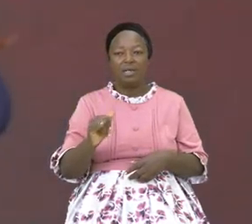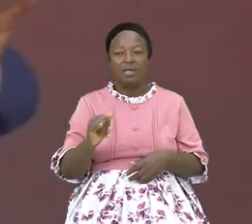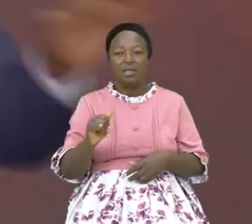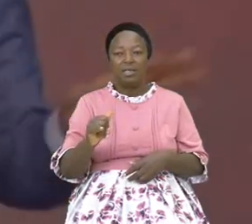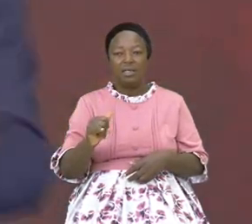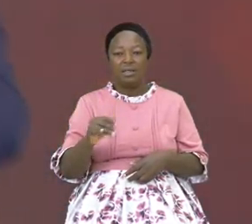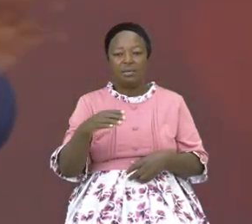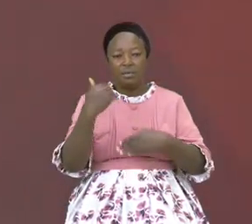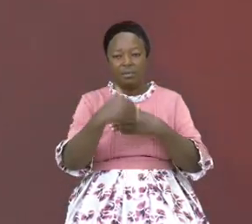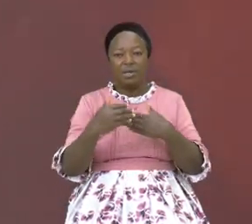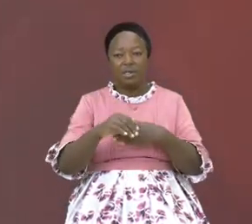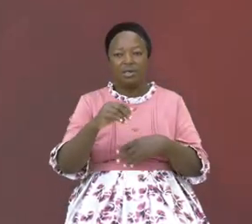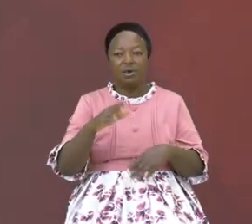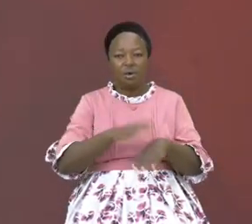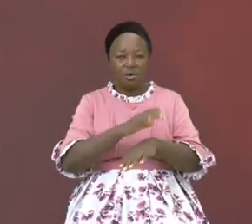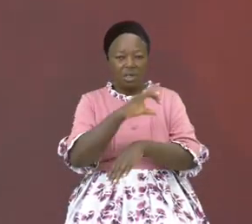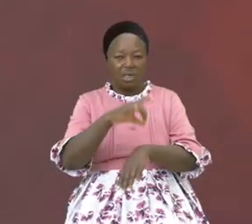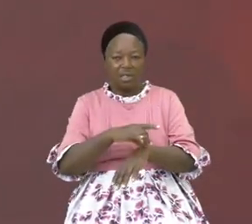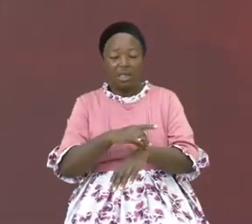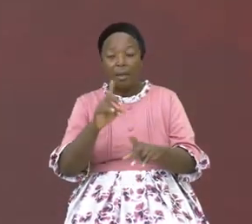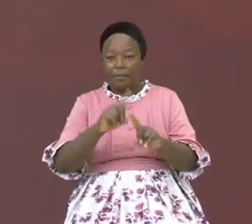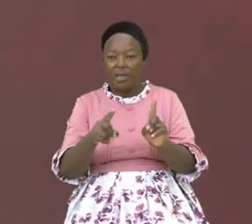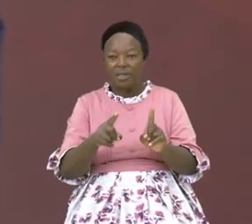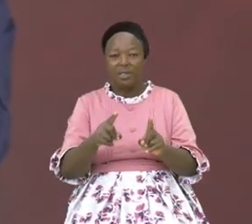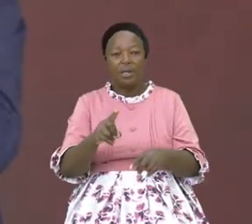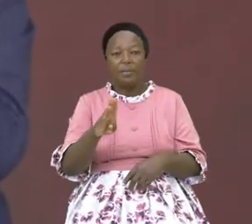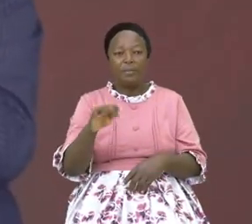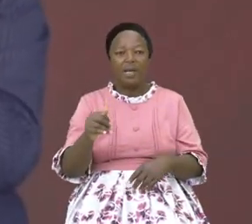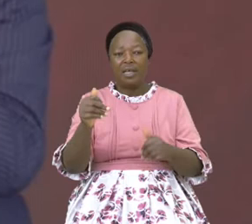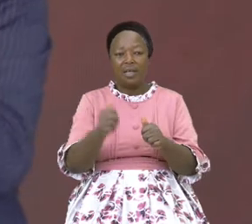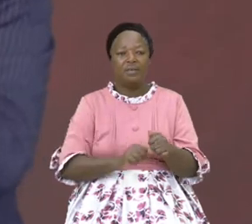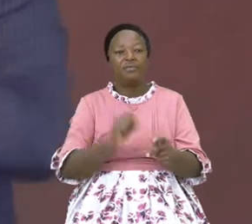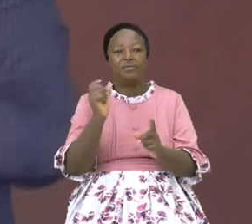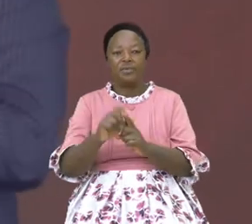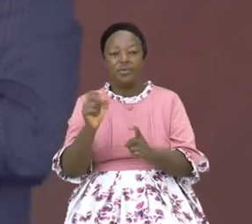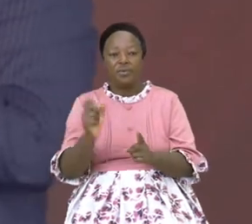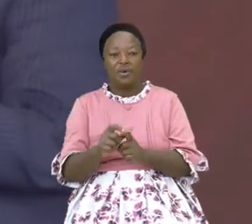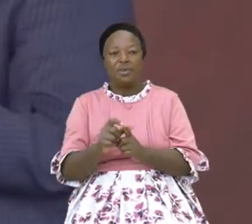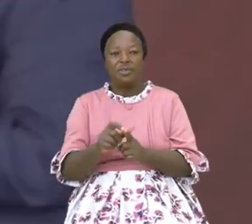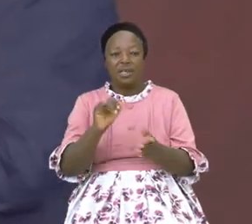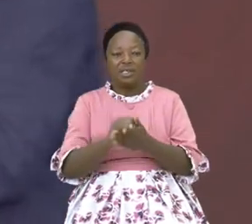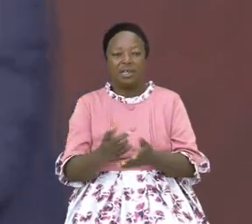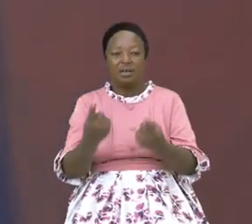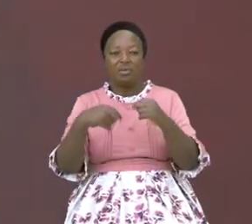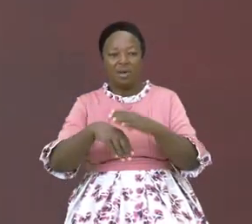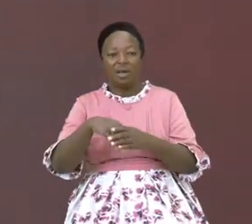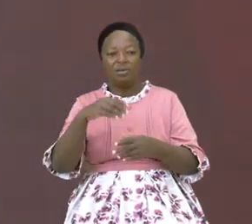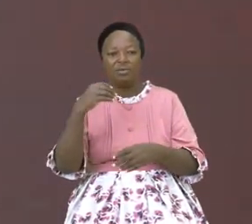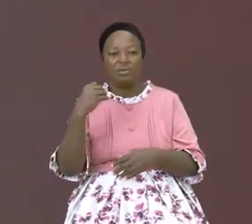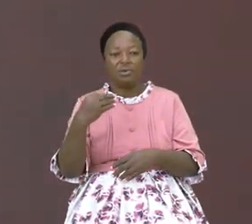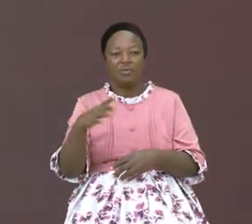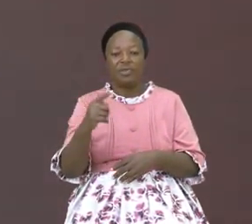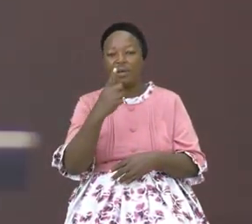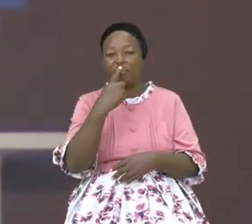by the bread on earth, but by every word that proceedeth out of